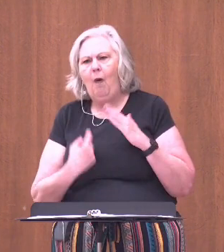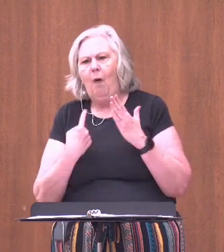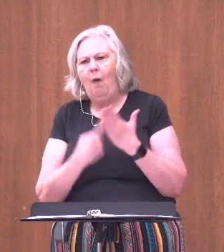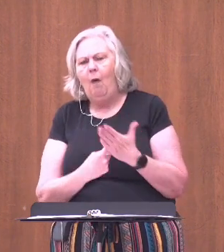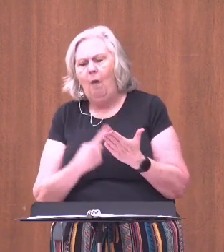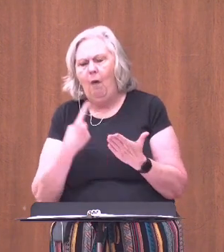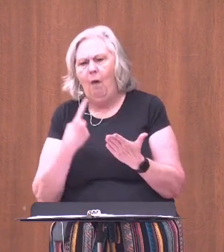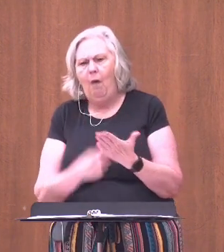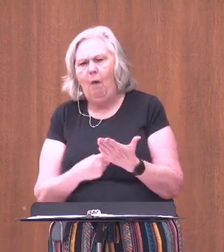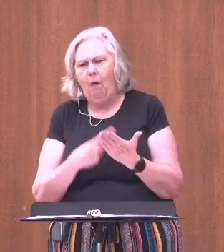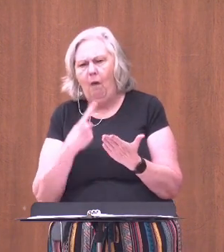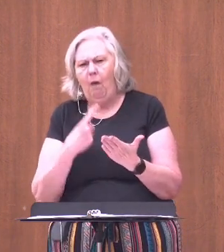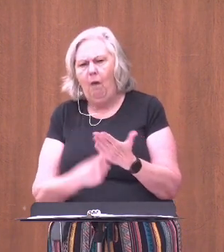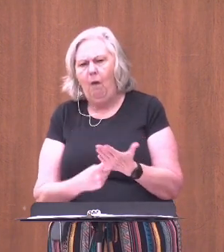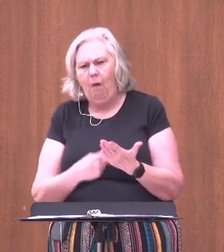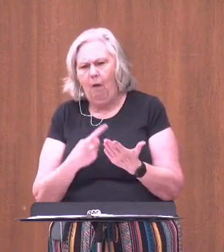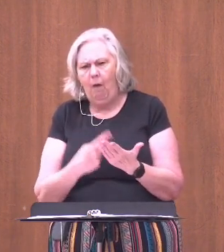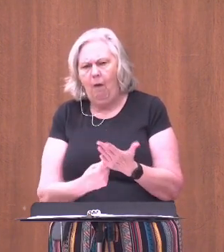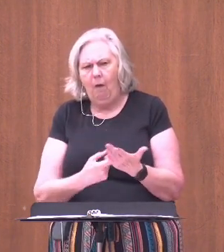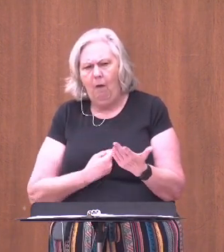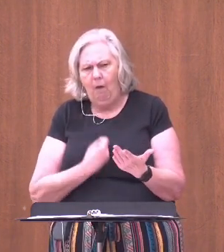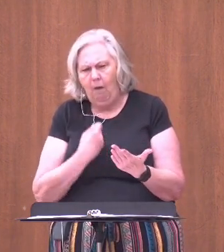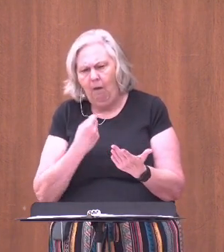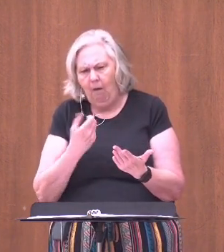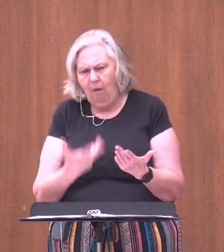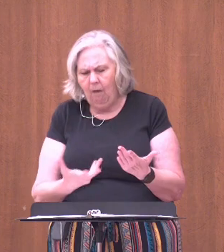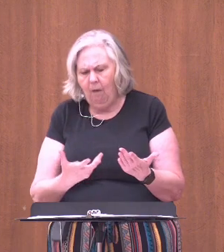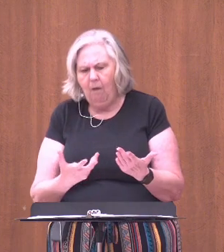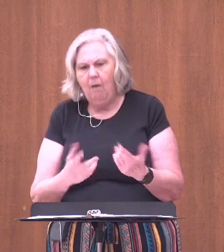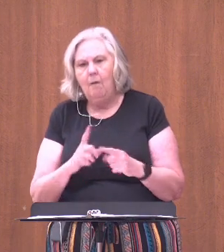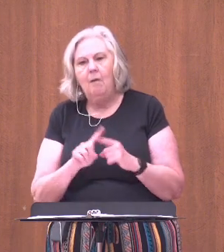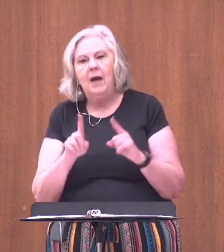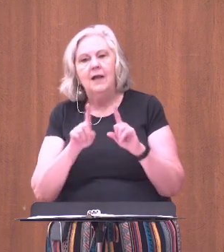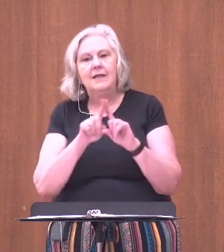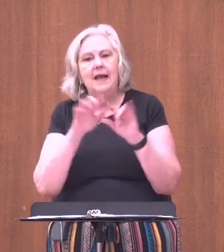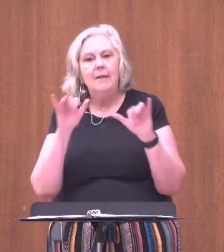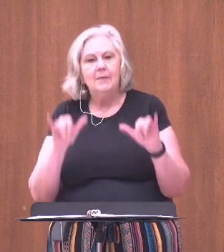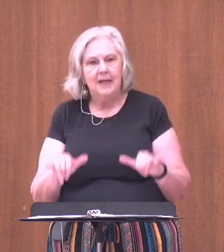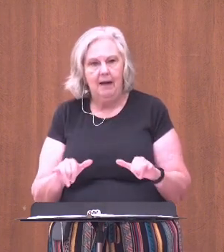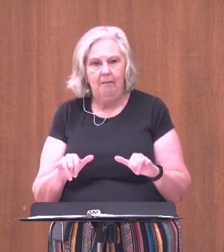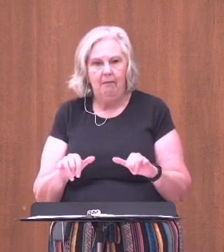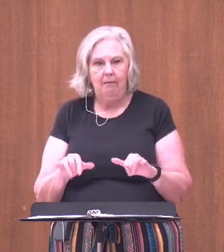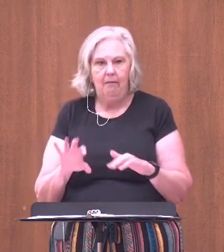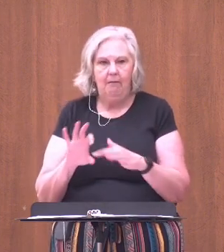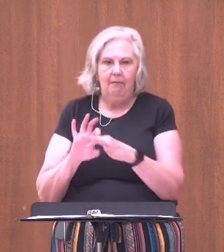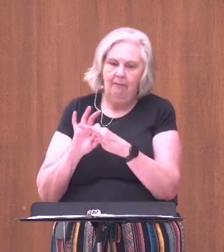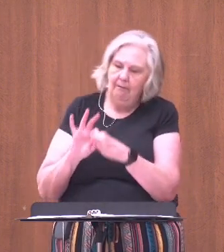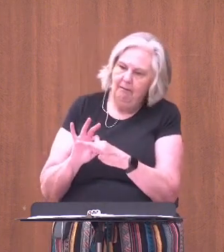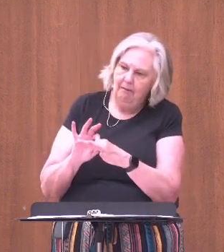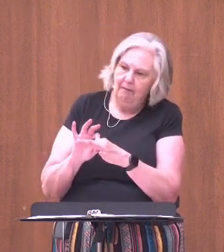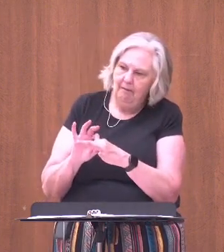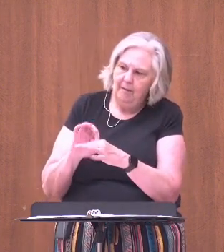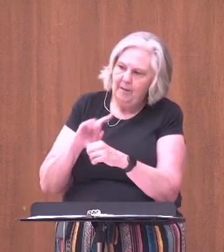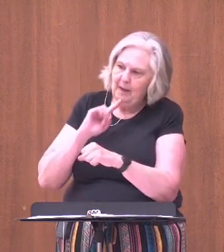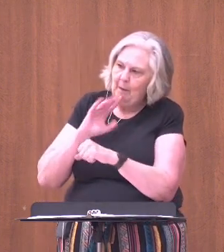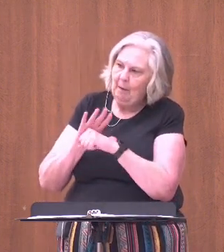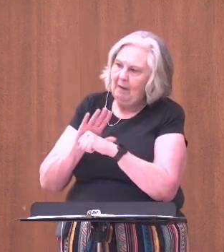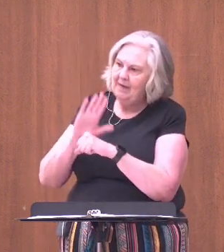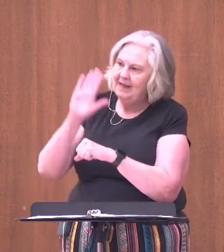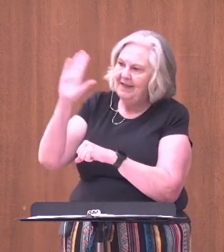in the Bible. But Job, at the same time, clings to the promise of his redeeming